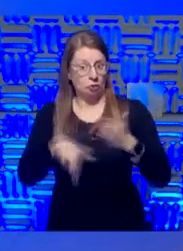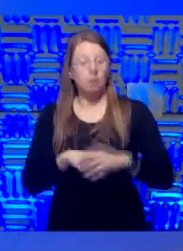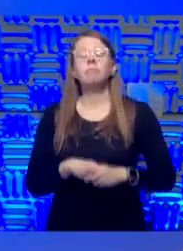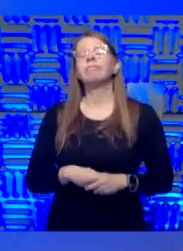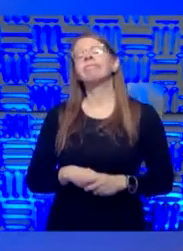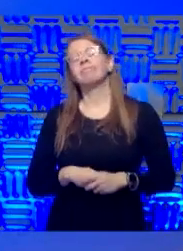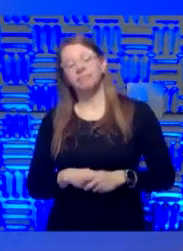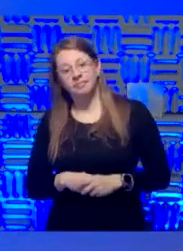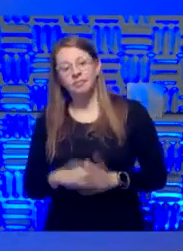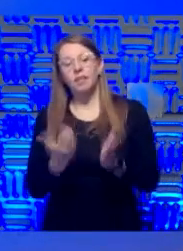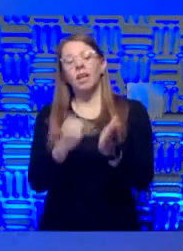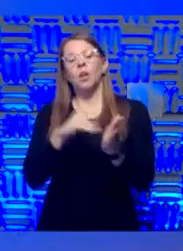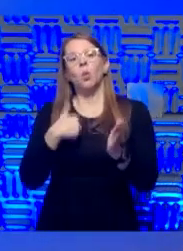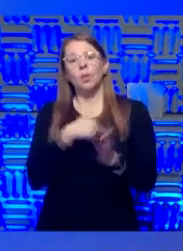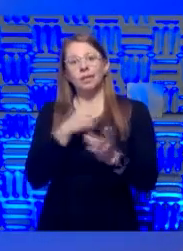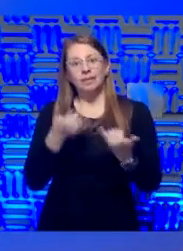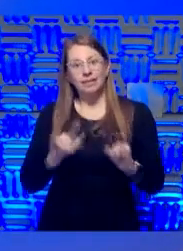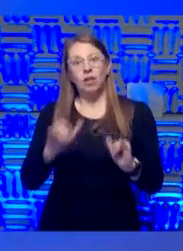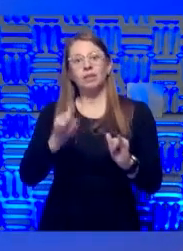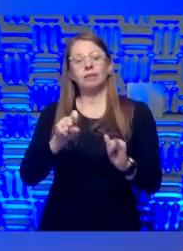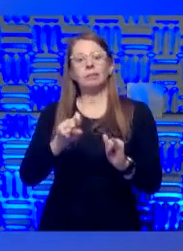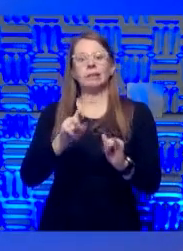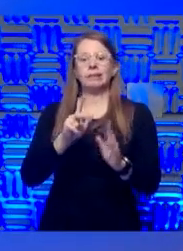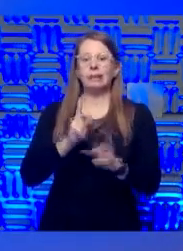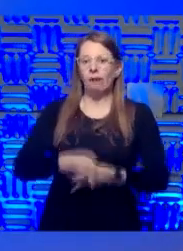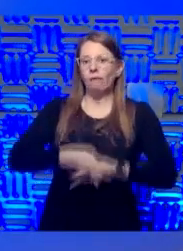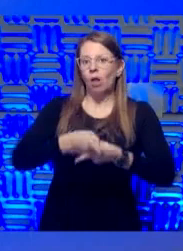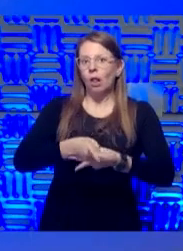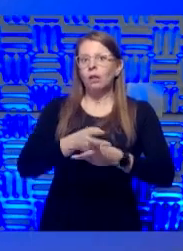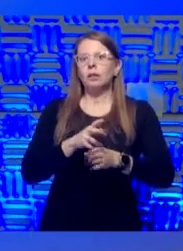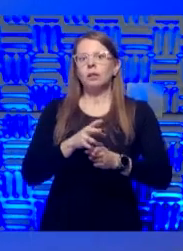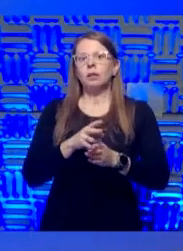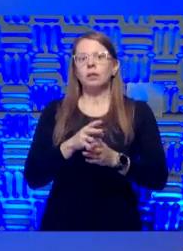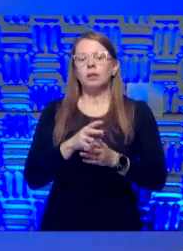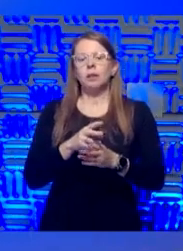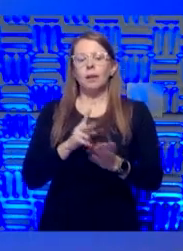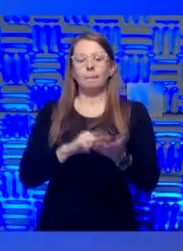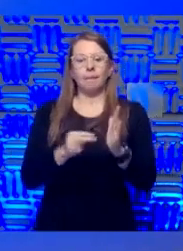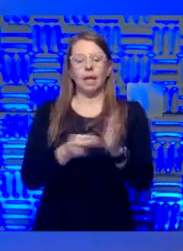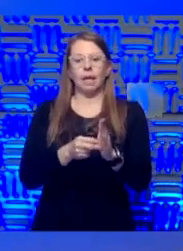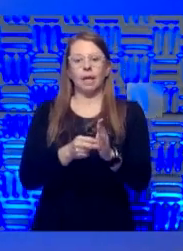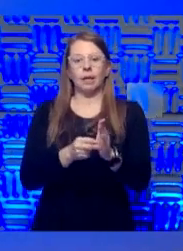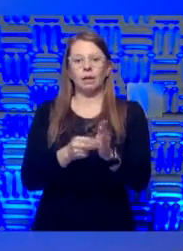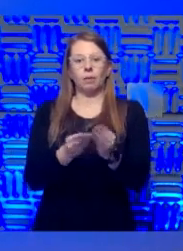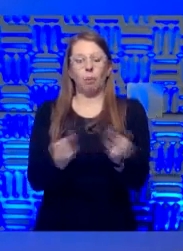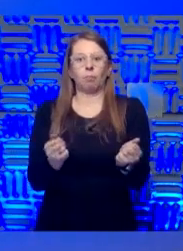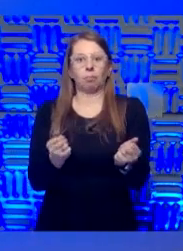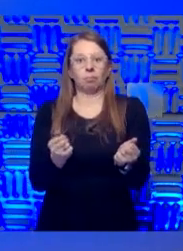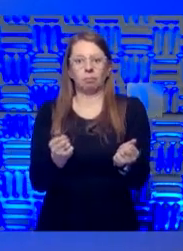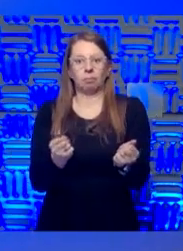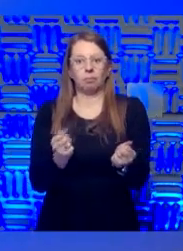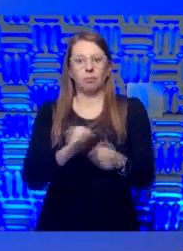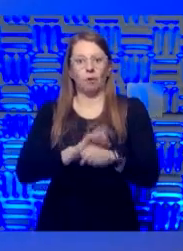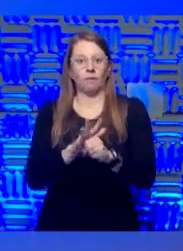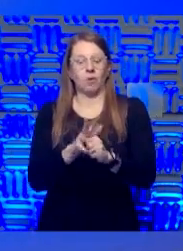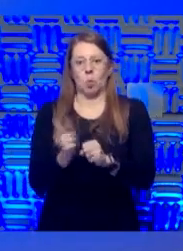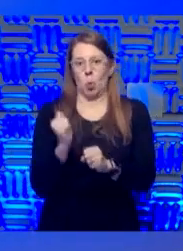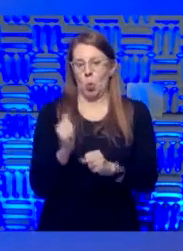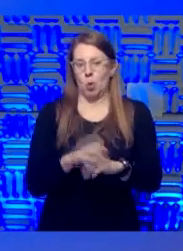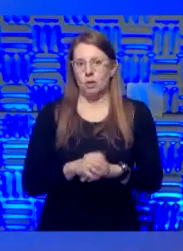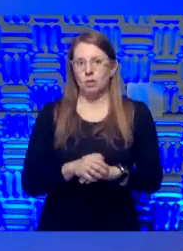be still wary that this is not a panacea. Remdesivir is not a panacea, and